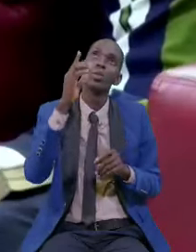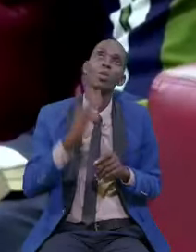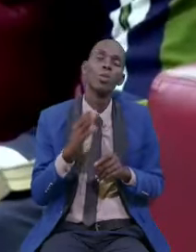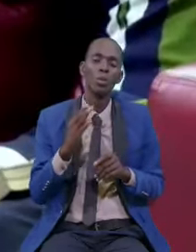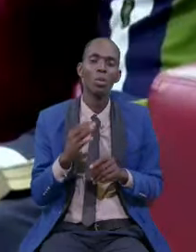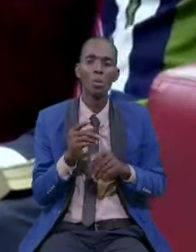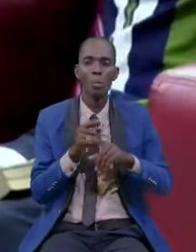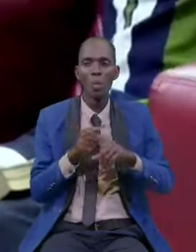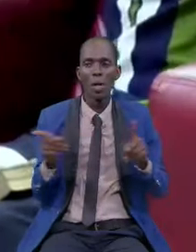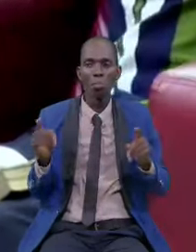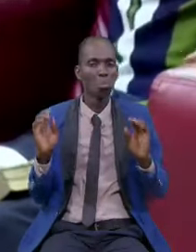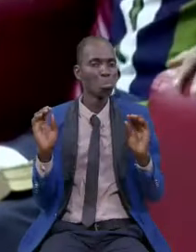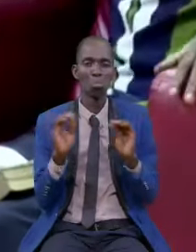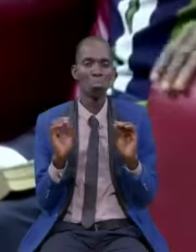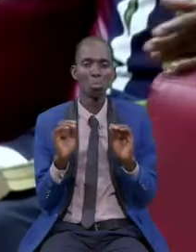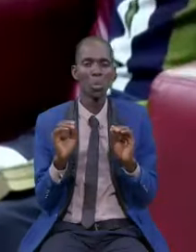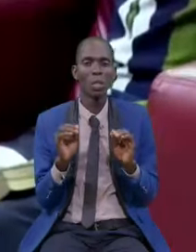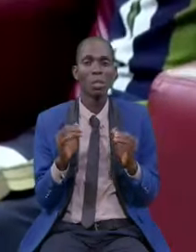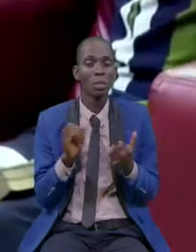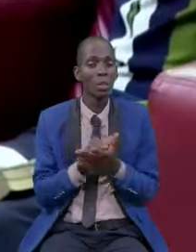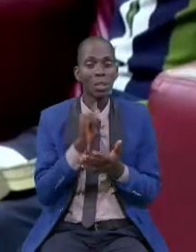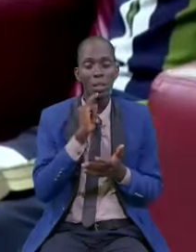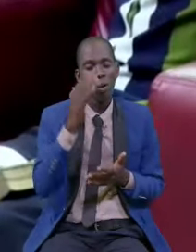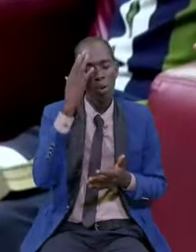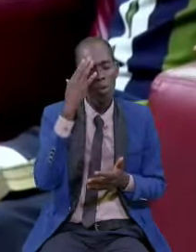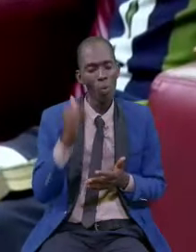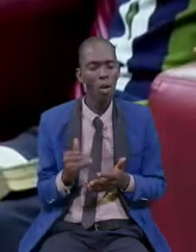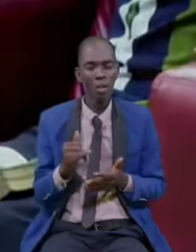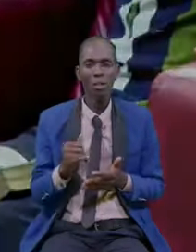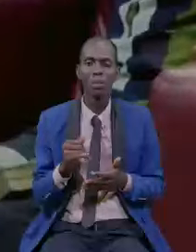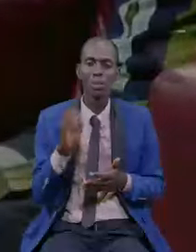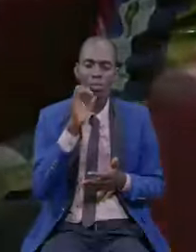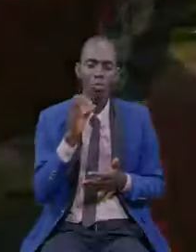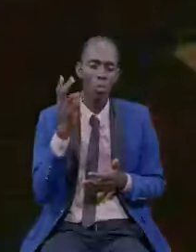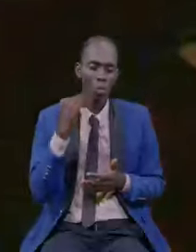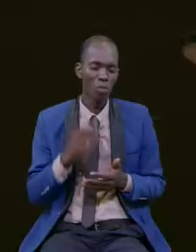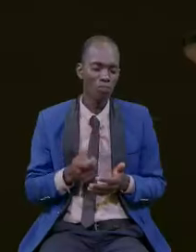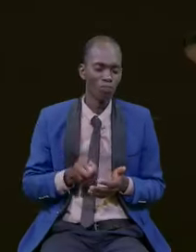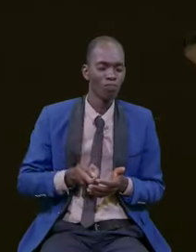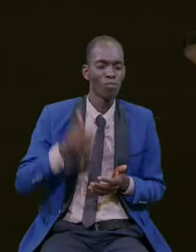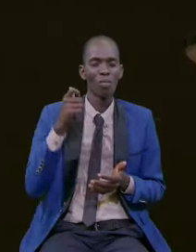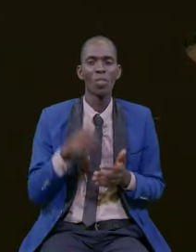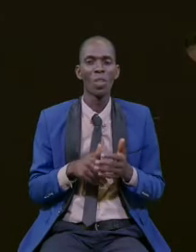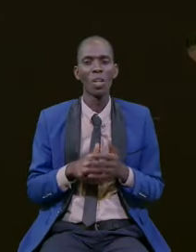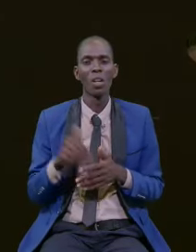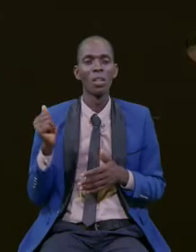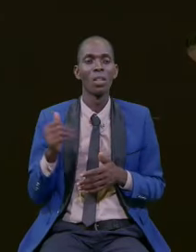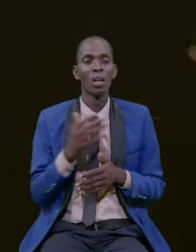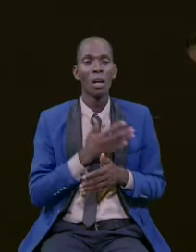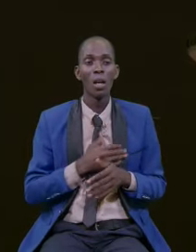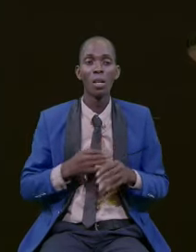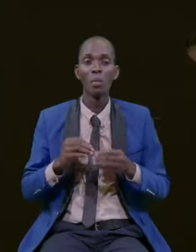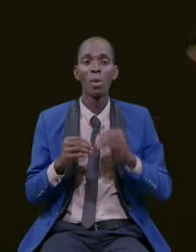because of that, he was exempted from enabling grace, because the fall had